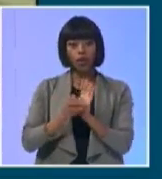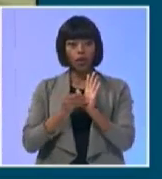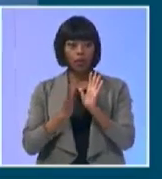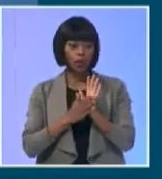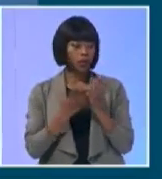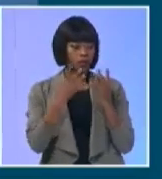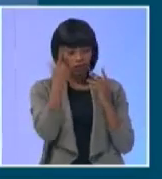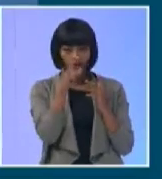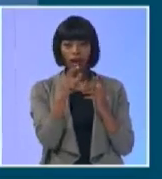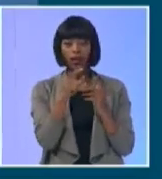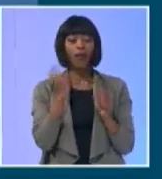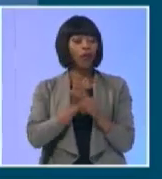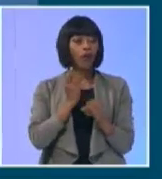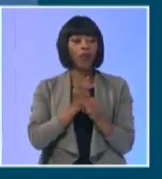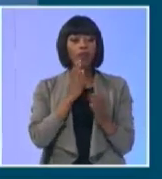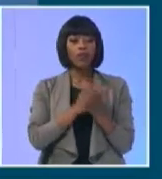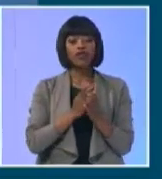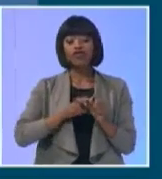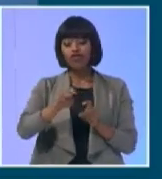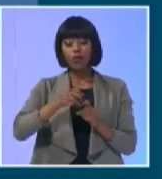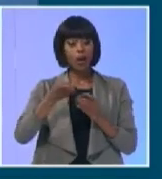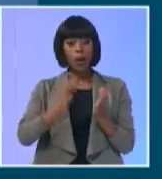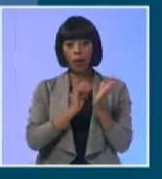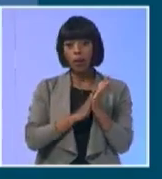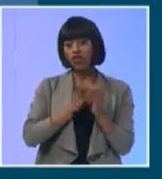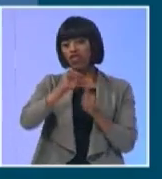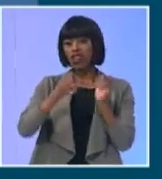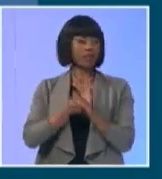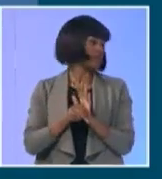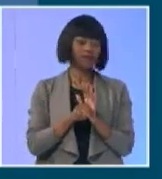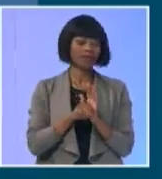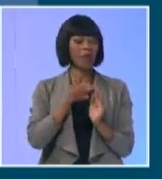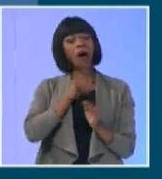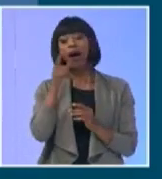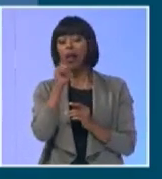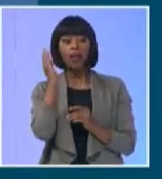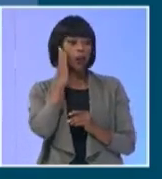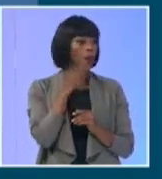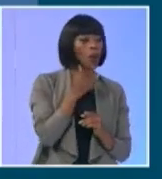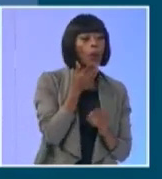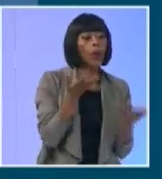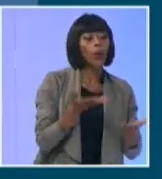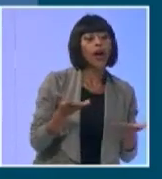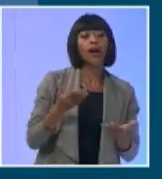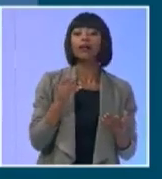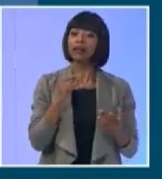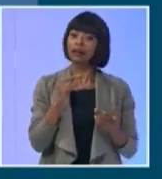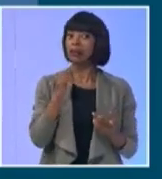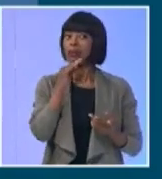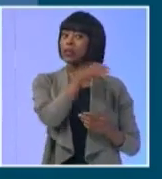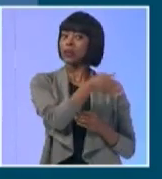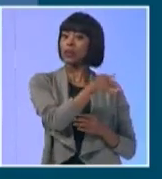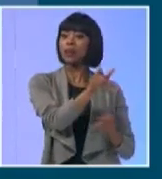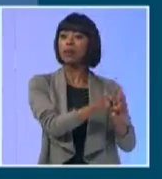traveling. It's best to keep your travel plans offline. The suspects know exactly where you're traveling. They'll know how to